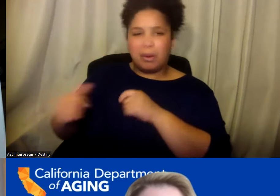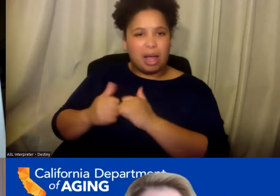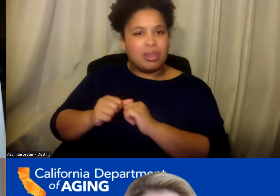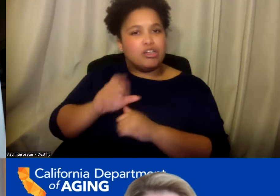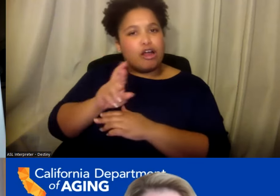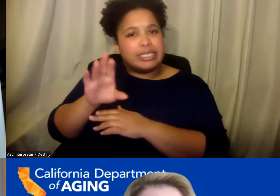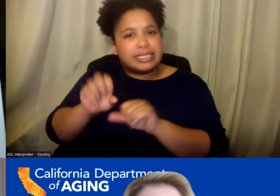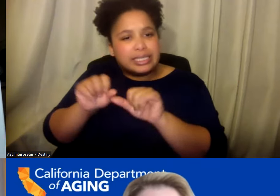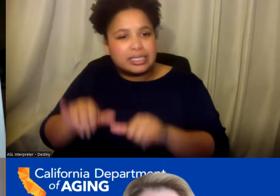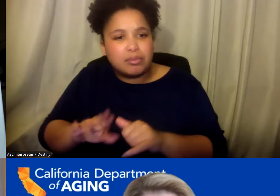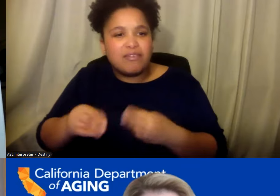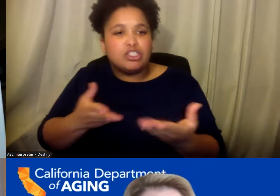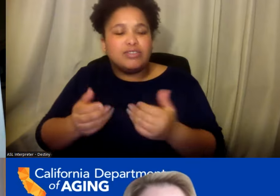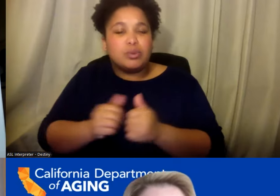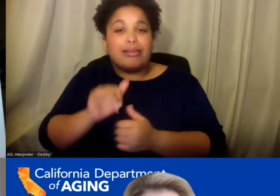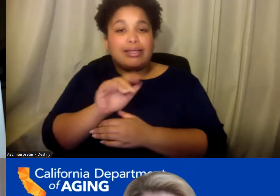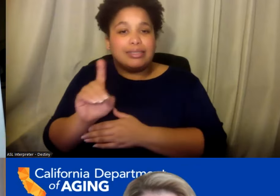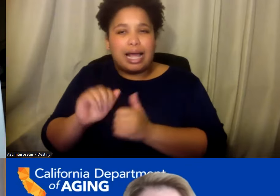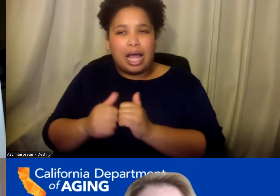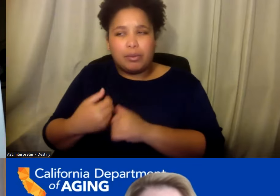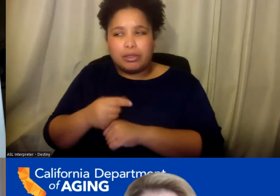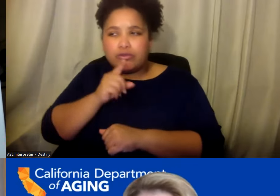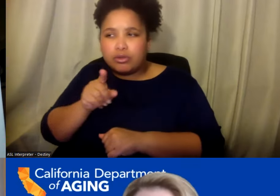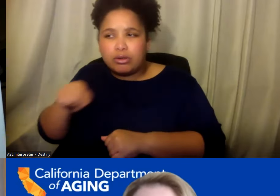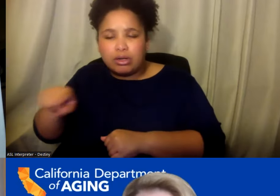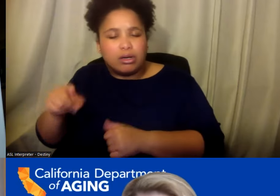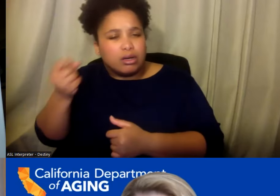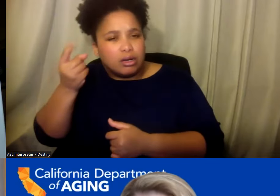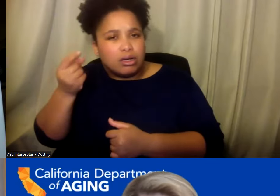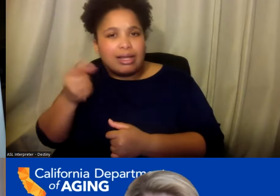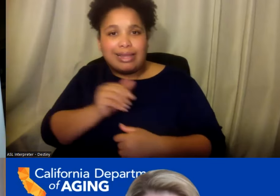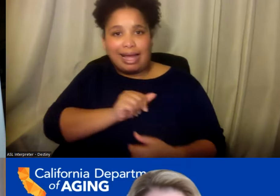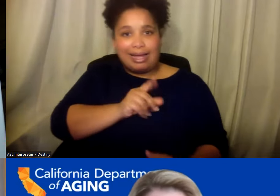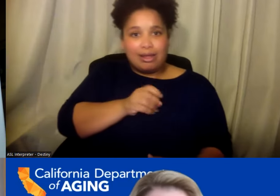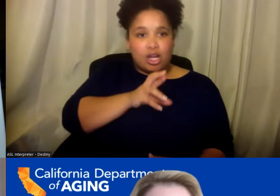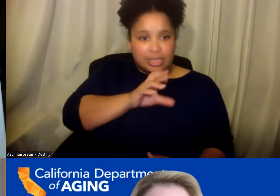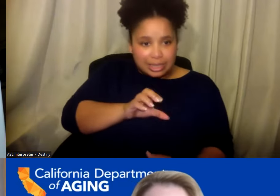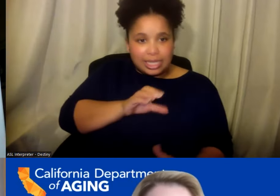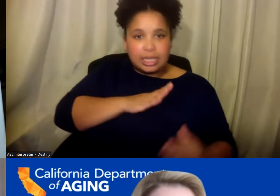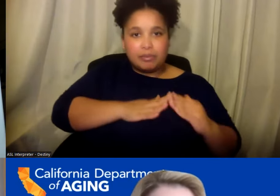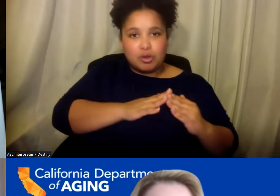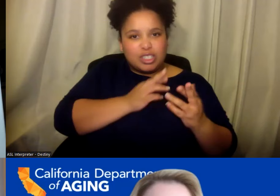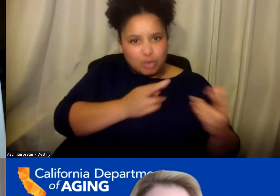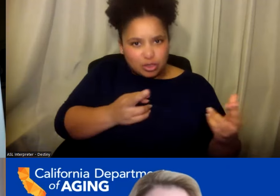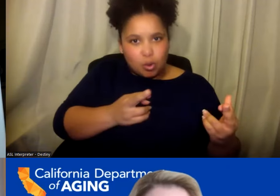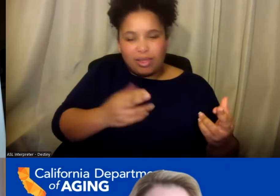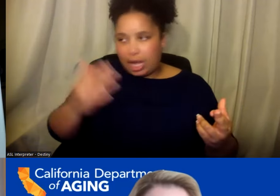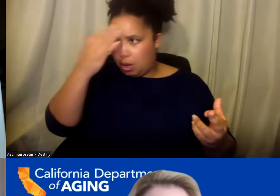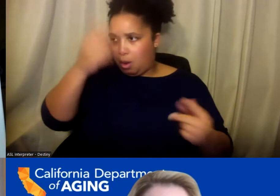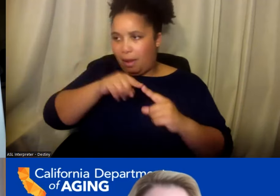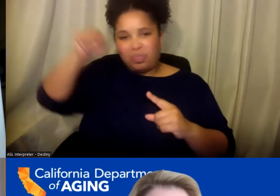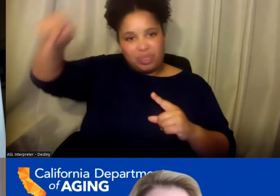that provides services to people with IDD. How do we make sure that the ADRCs, the community resource, knows about